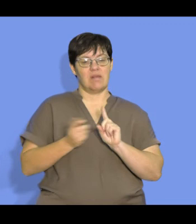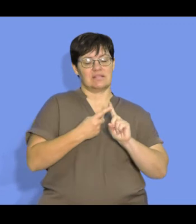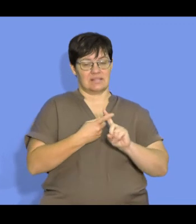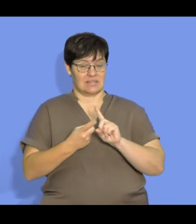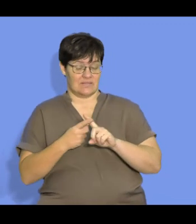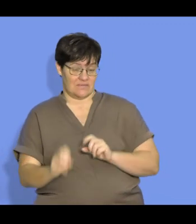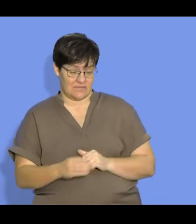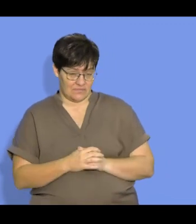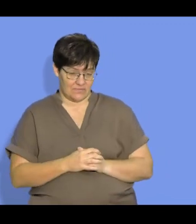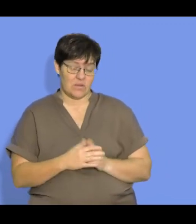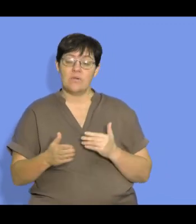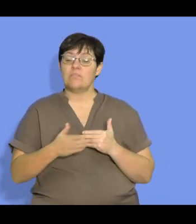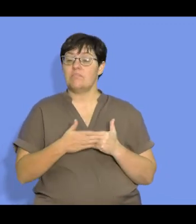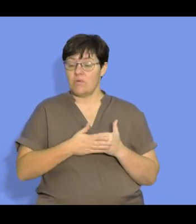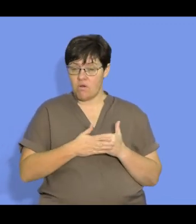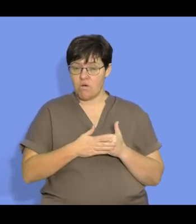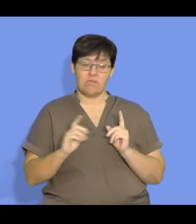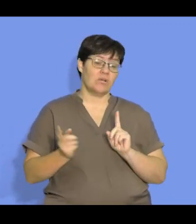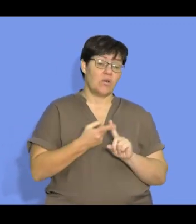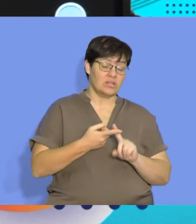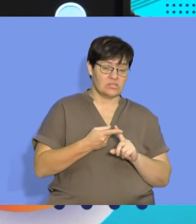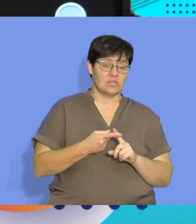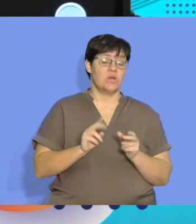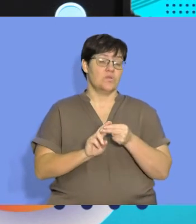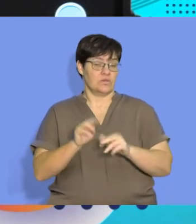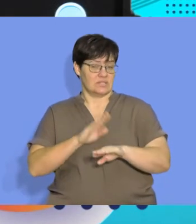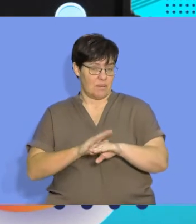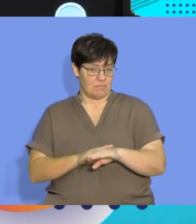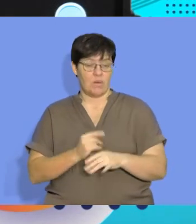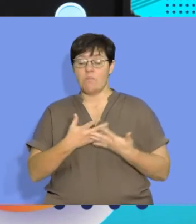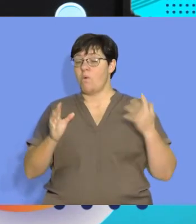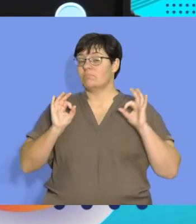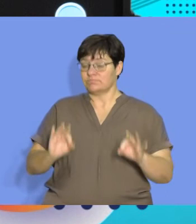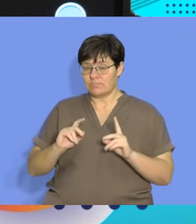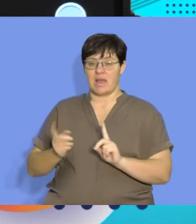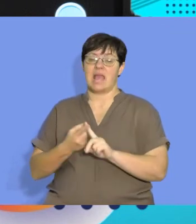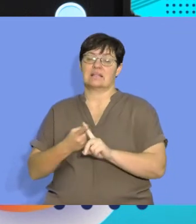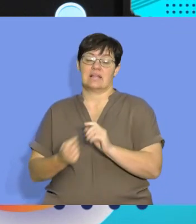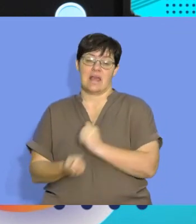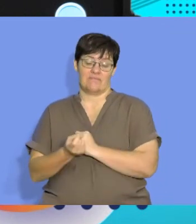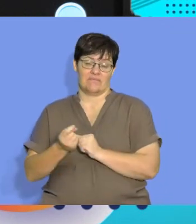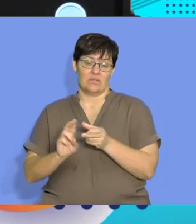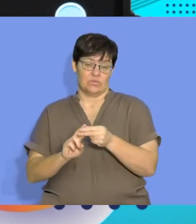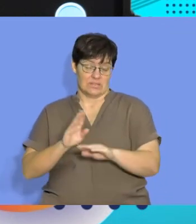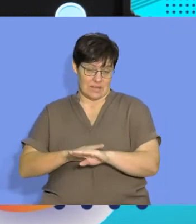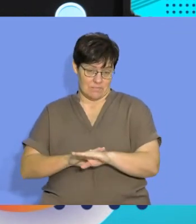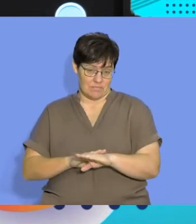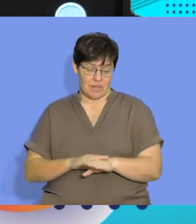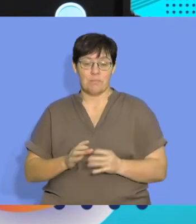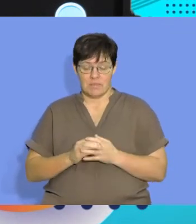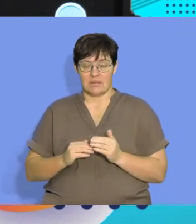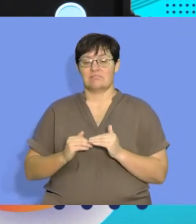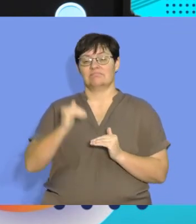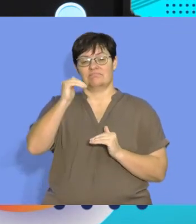So more collisions per unit time, more effective collisions per unit time, and that leads to a higher